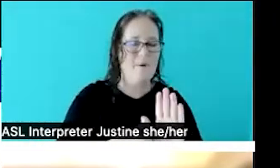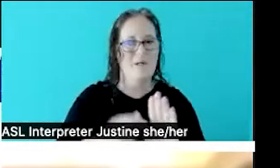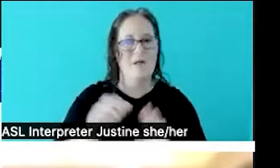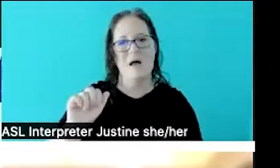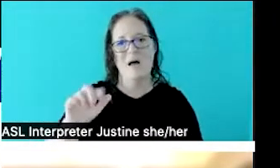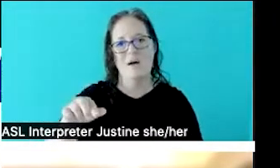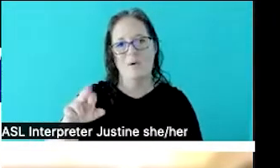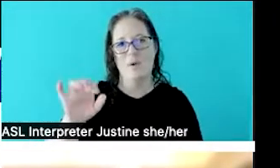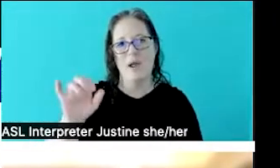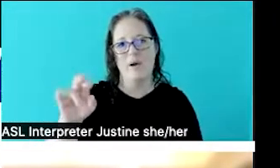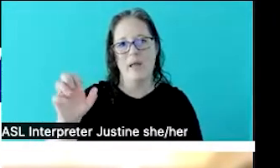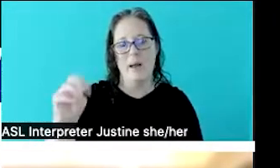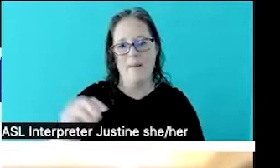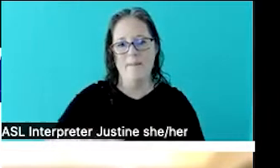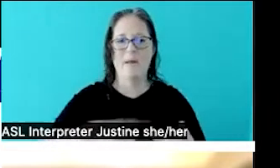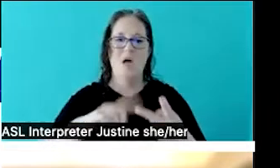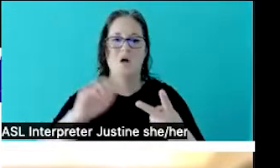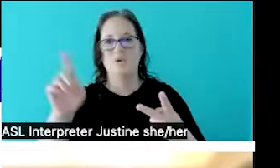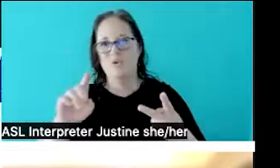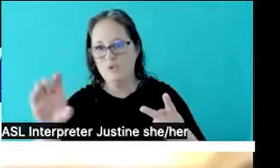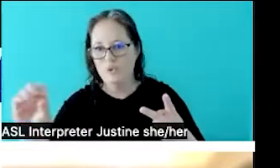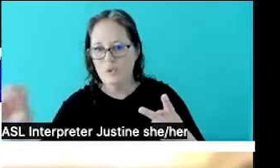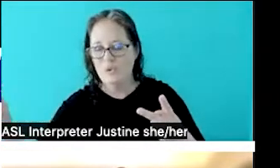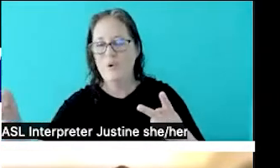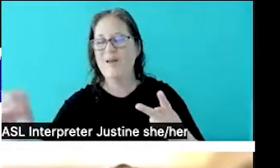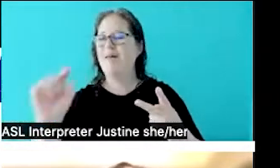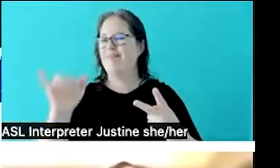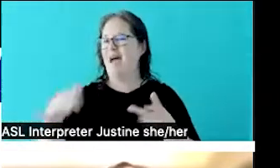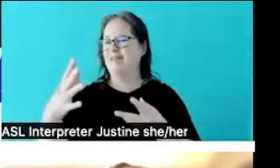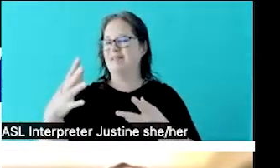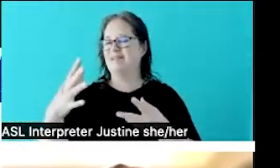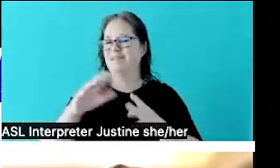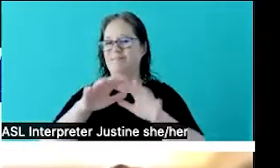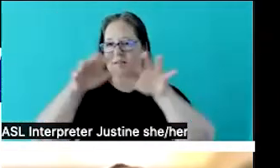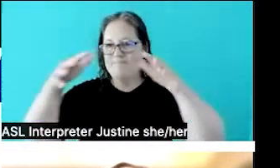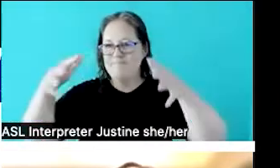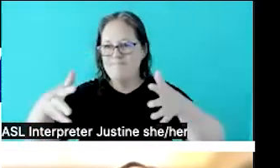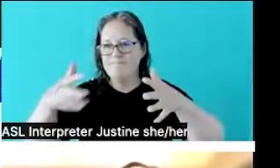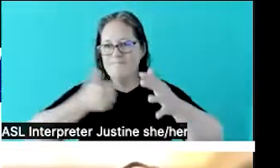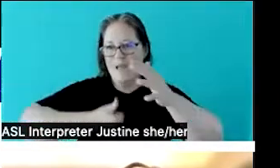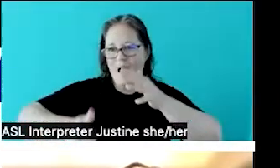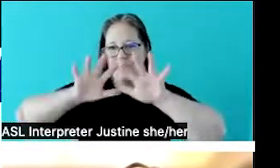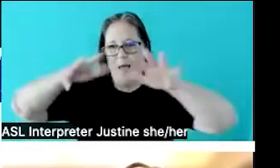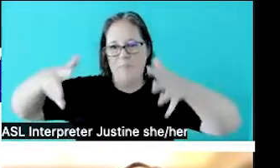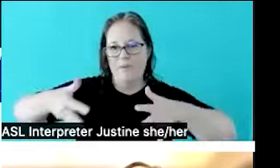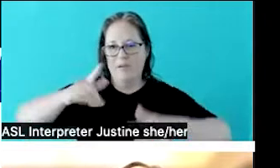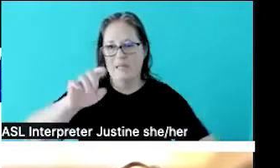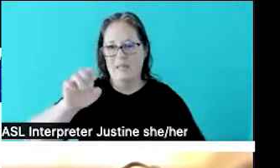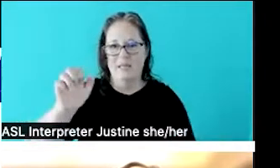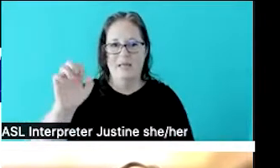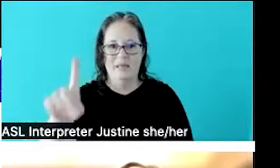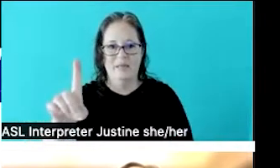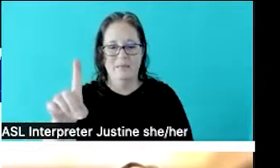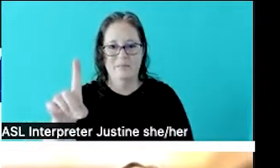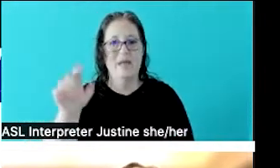we fall under this umbrella of LEAD. The objective of LEAD is to advance the full inclusion of people